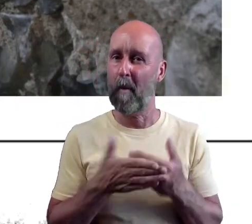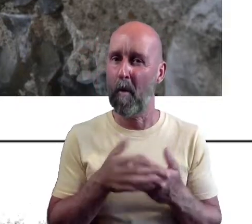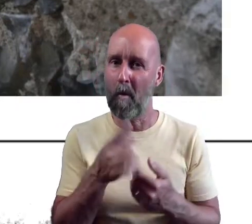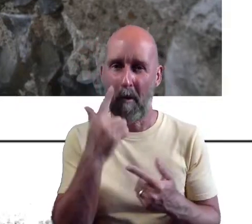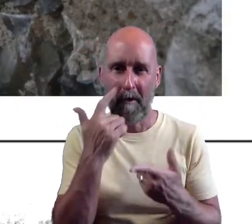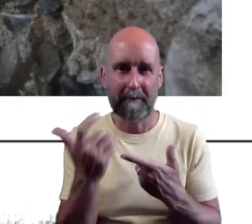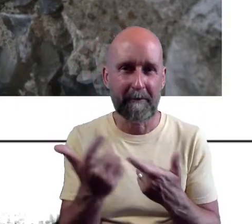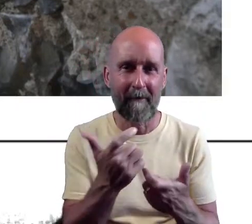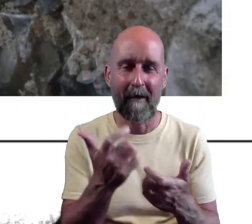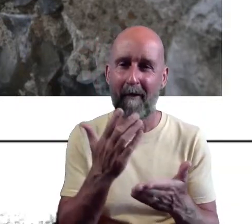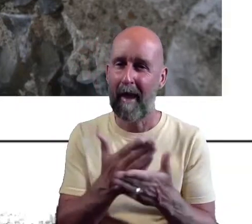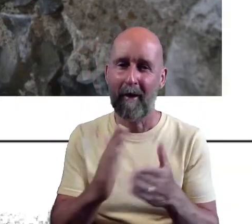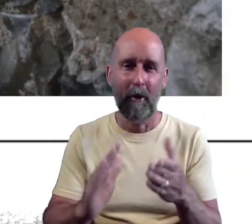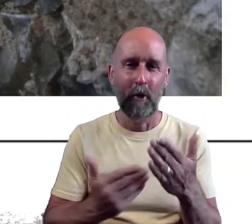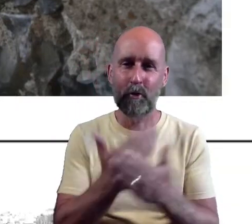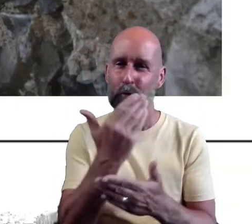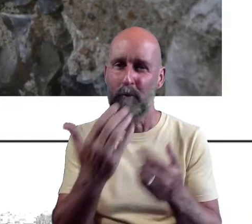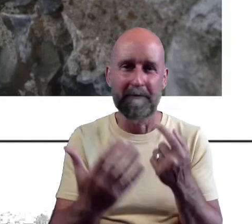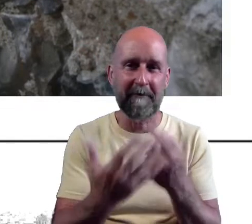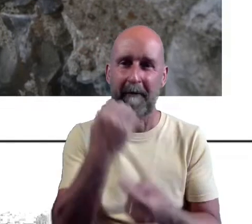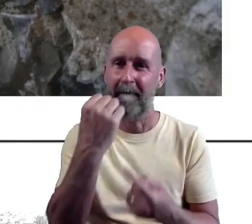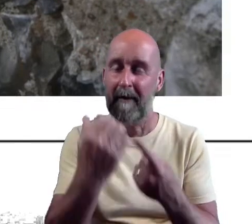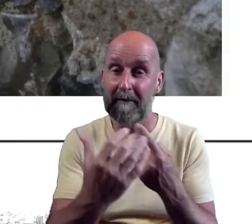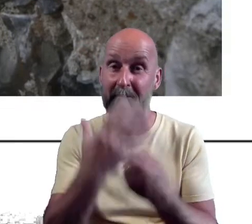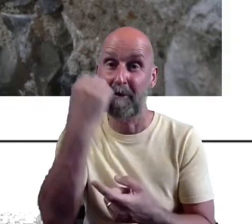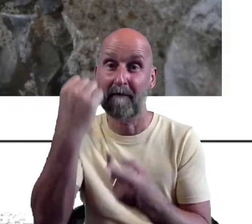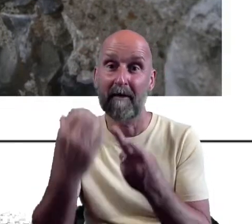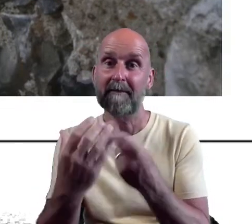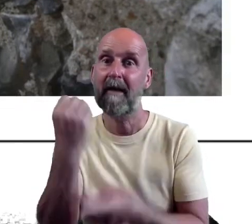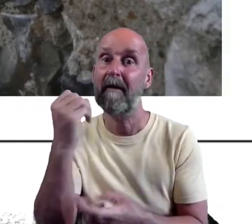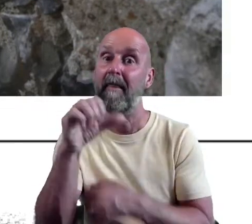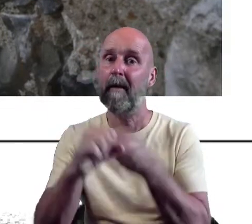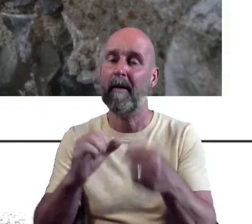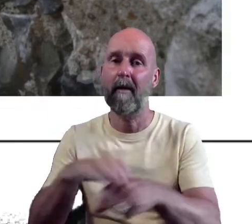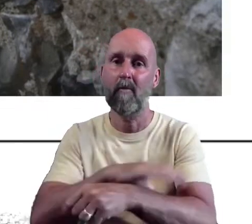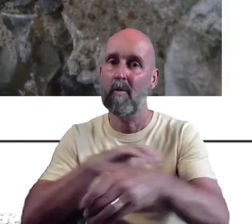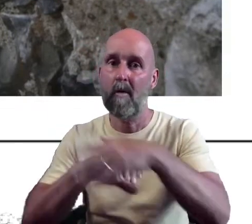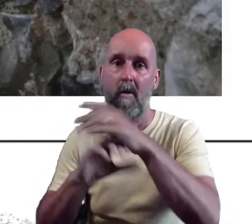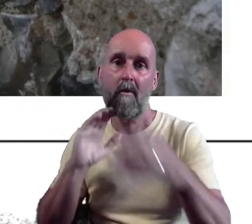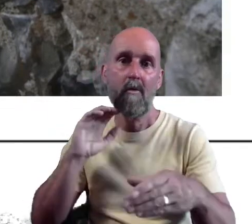verge of discovery, and it encourages them to invest more of themselves into the experience.